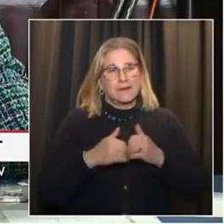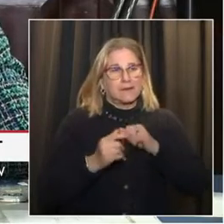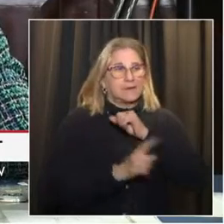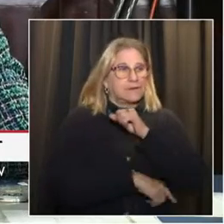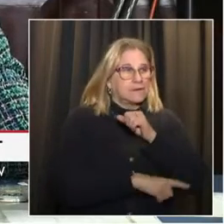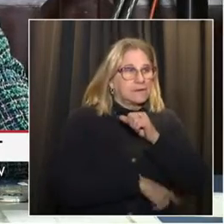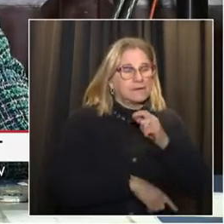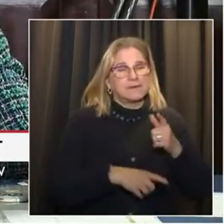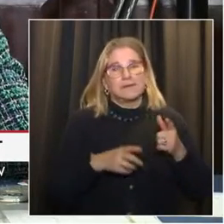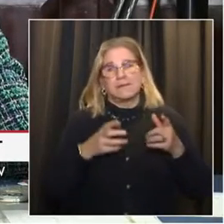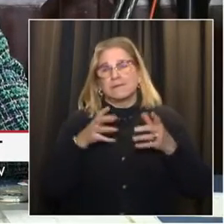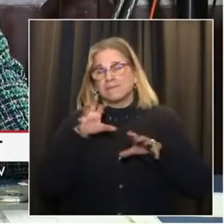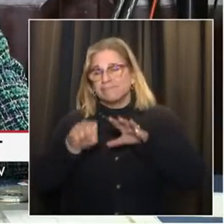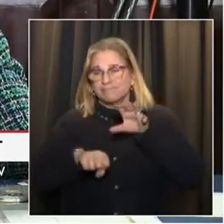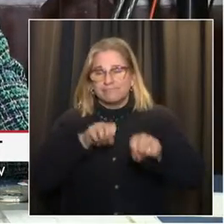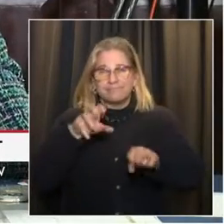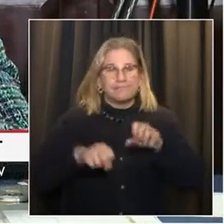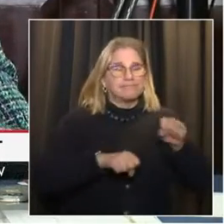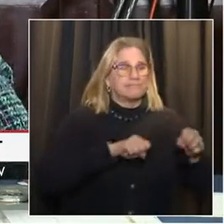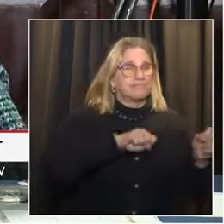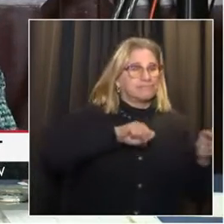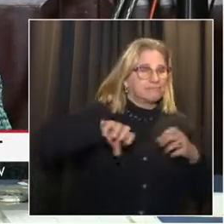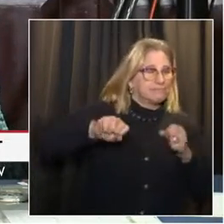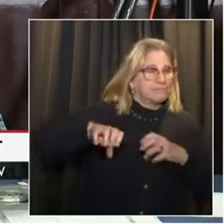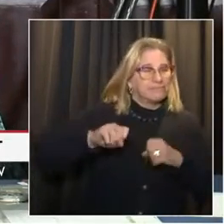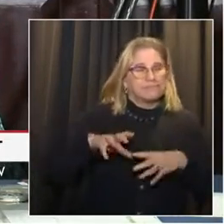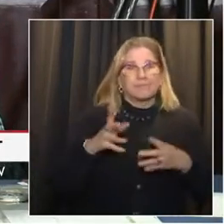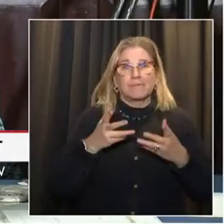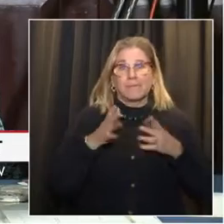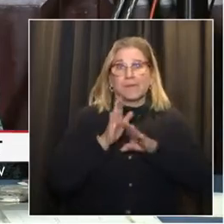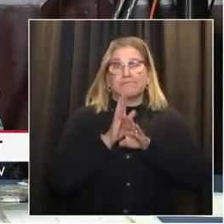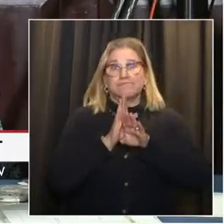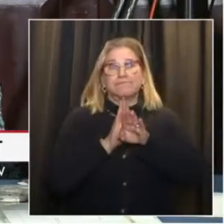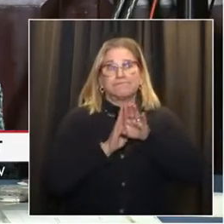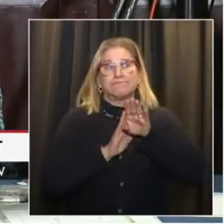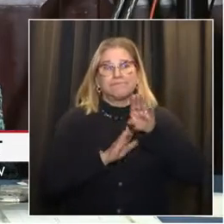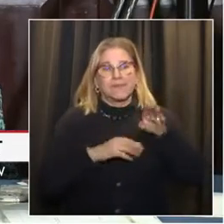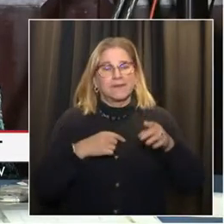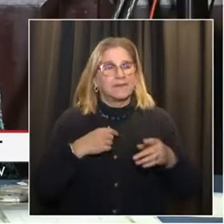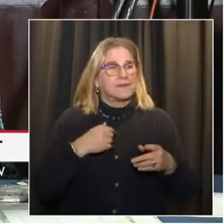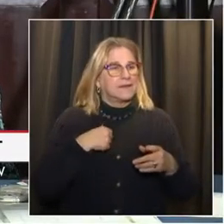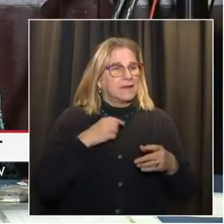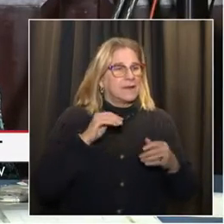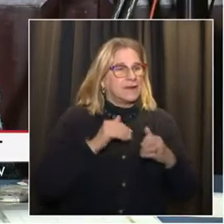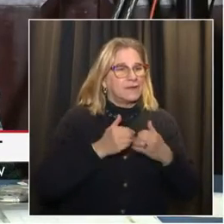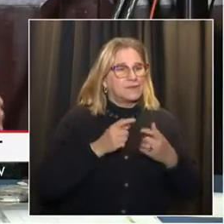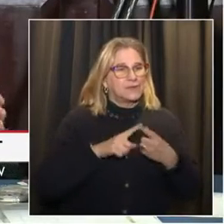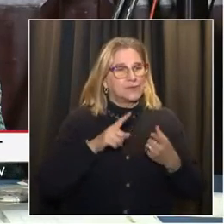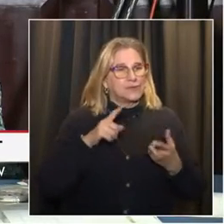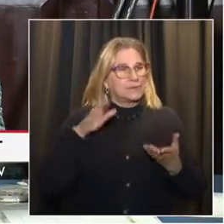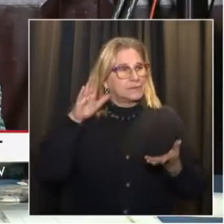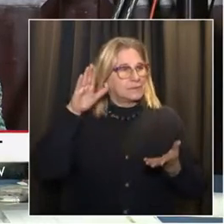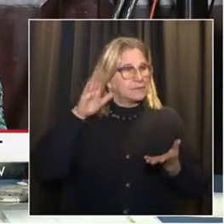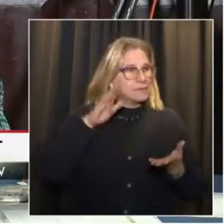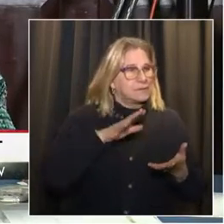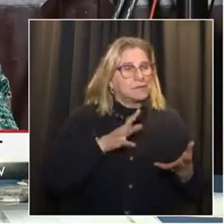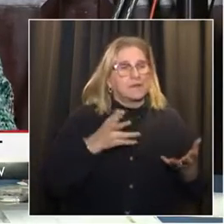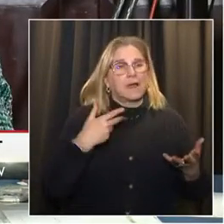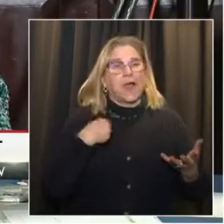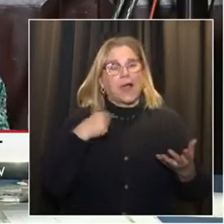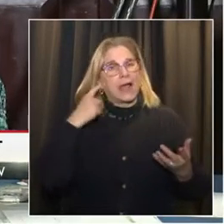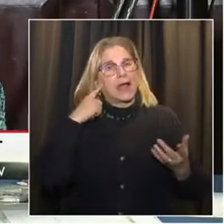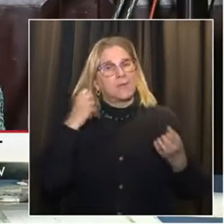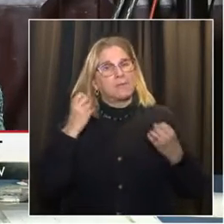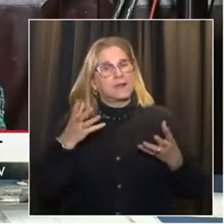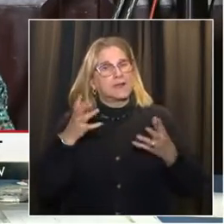crime. And I've heard this kind of notion of finger pointing. So let me address it head on, because I think if none of